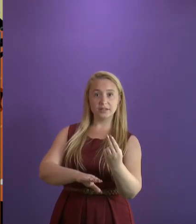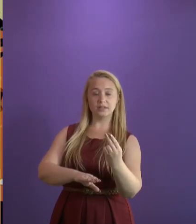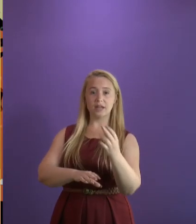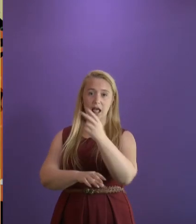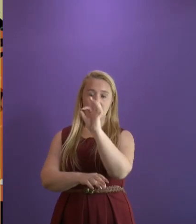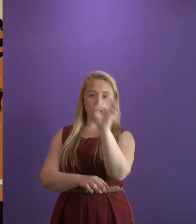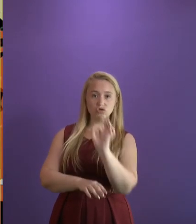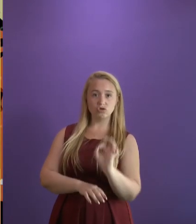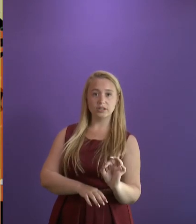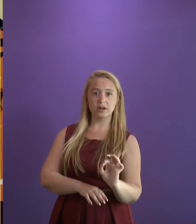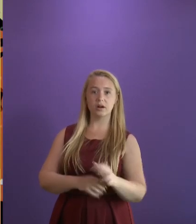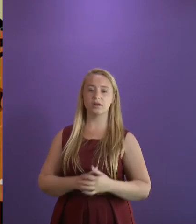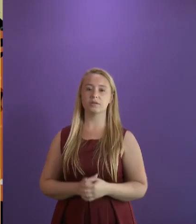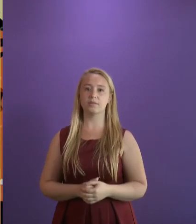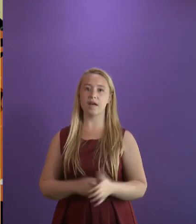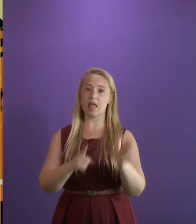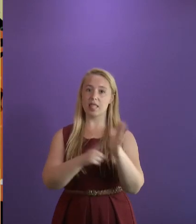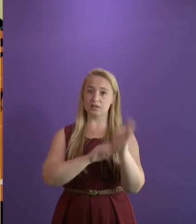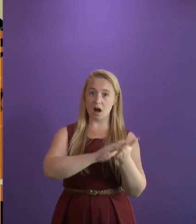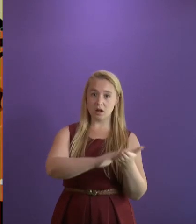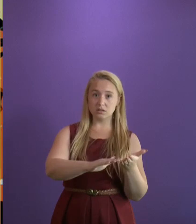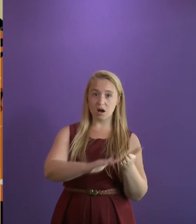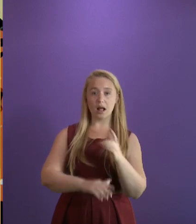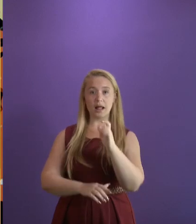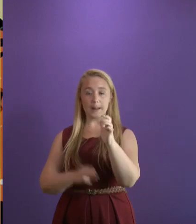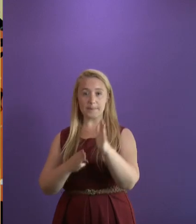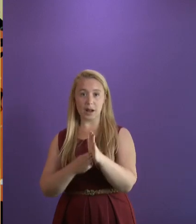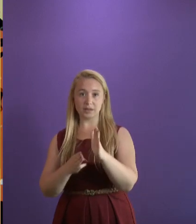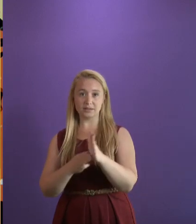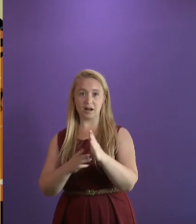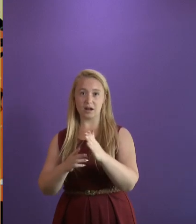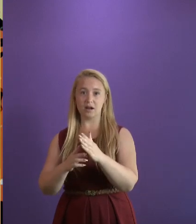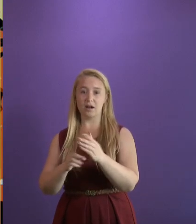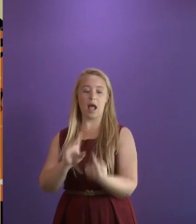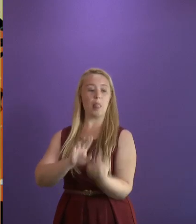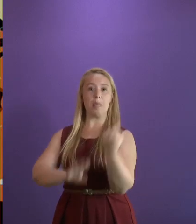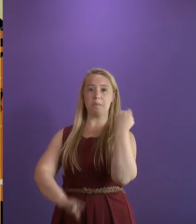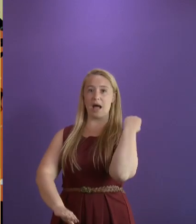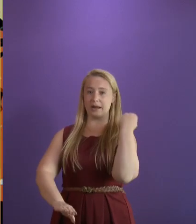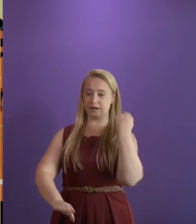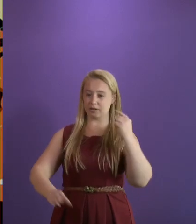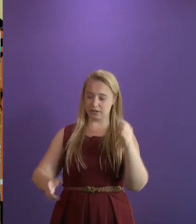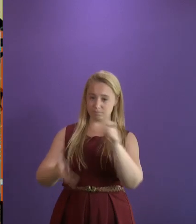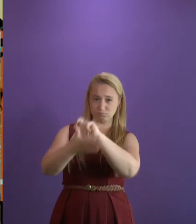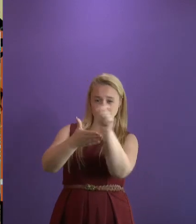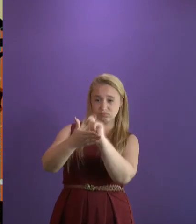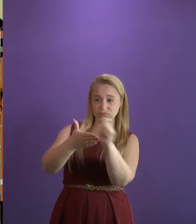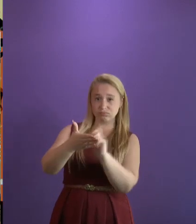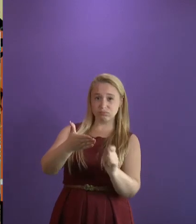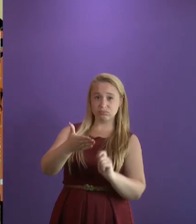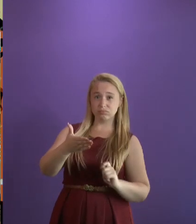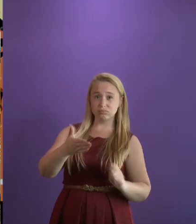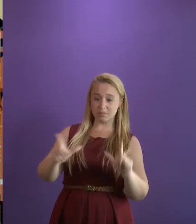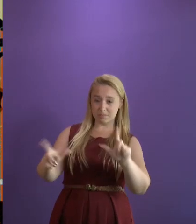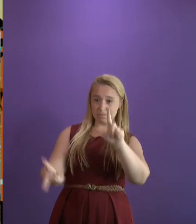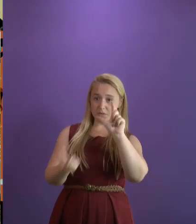Hunter and Assistant Claire McIntyre, who are working at the back of the debating chamber to create a visual record of the